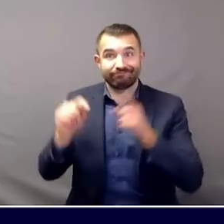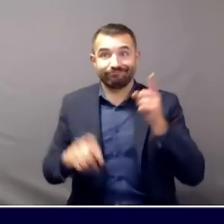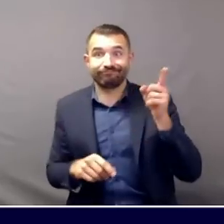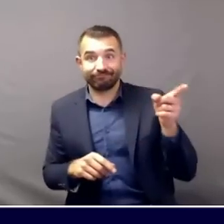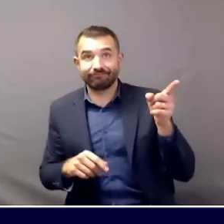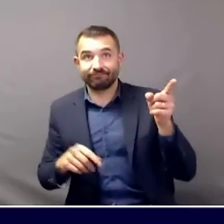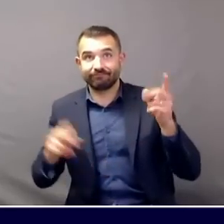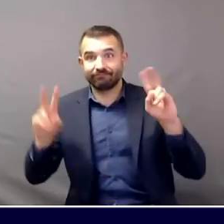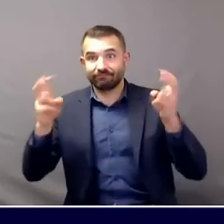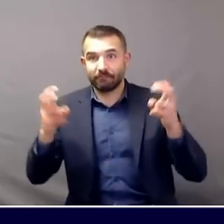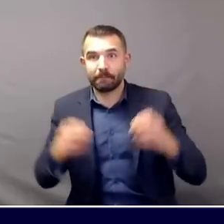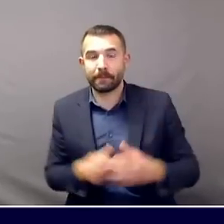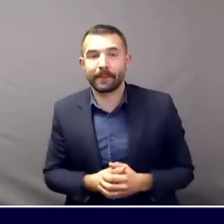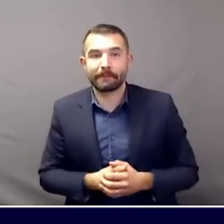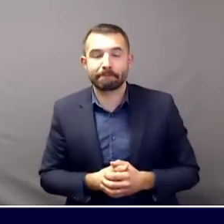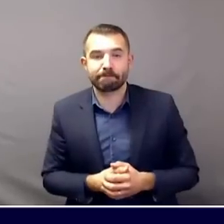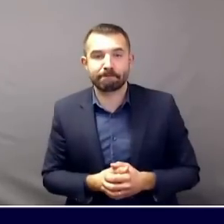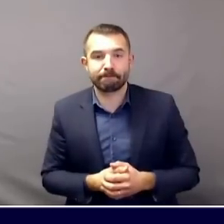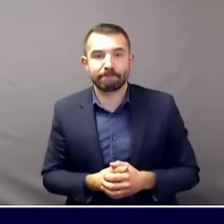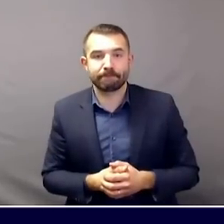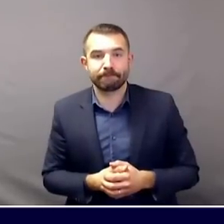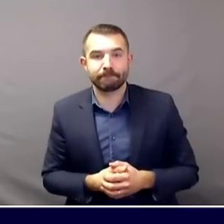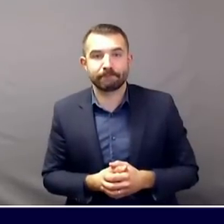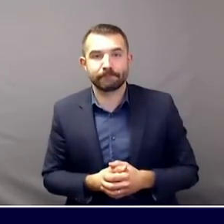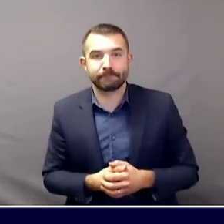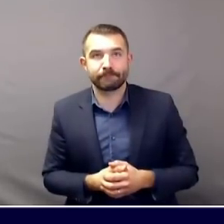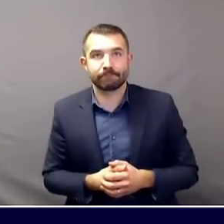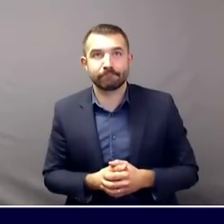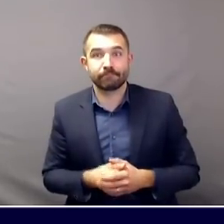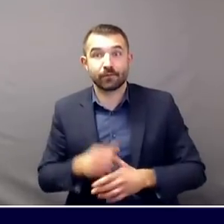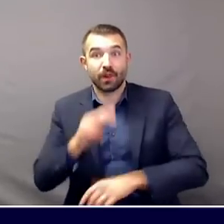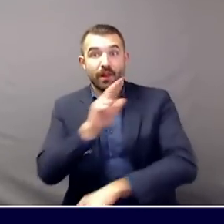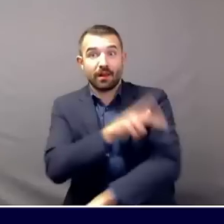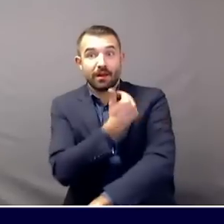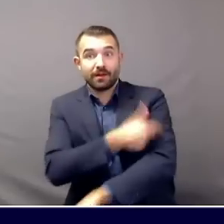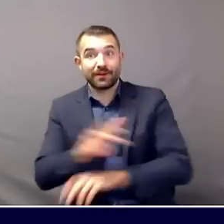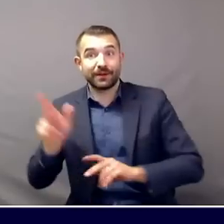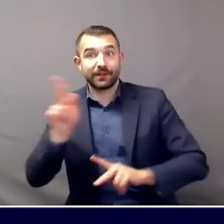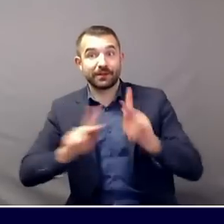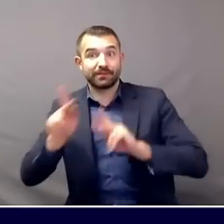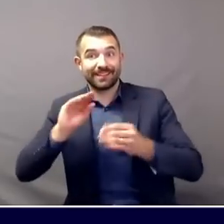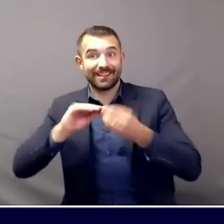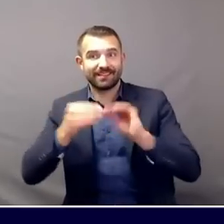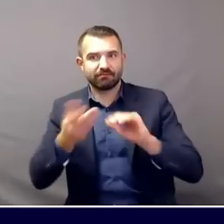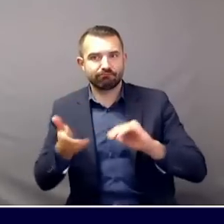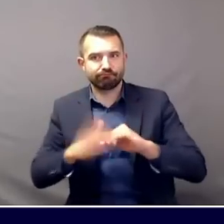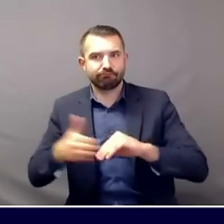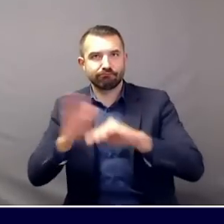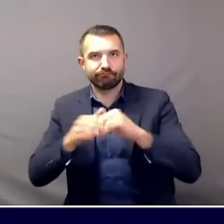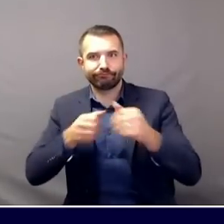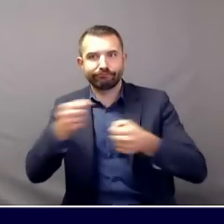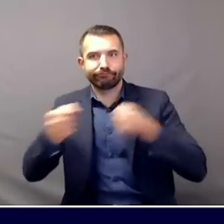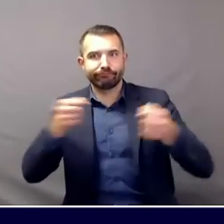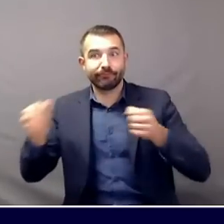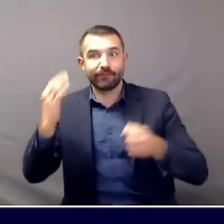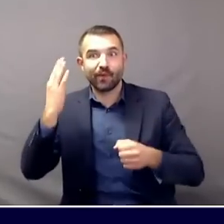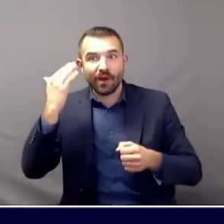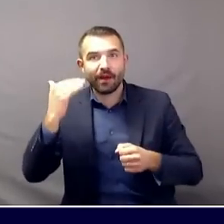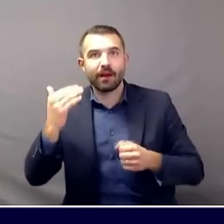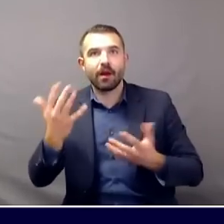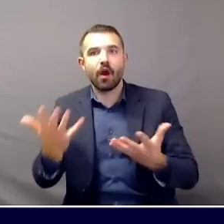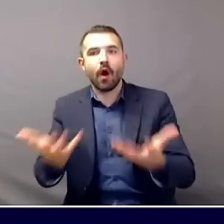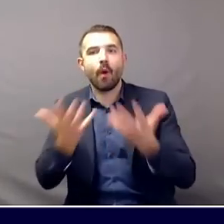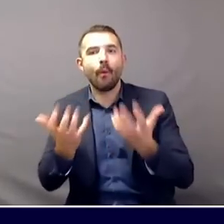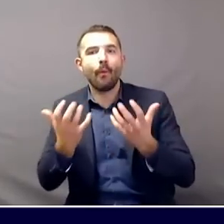"The number of people in hospitals is growing because some care more about what they want to do rather than what they need to do to help protect others.